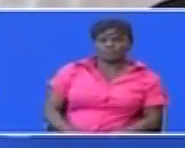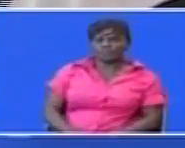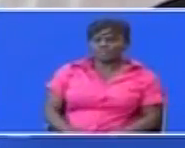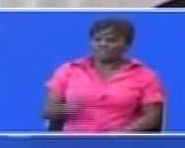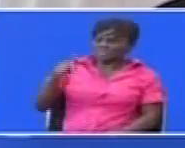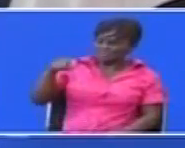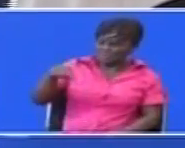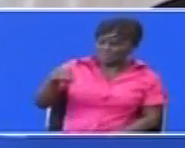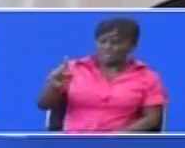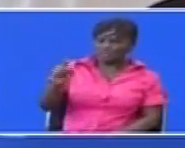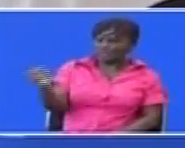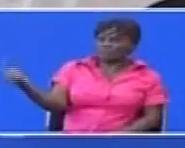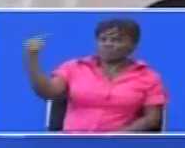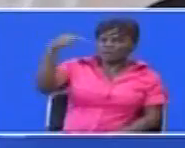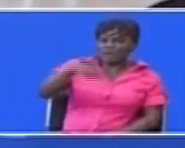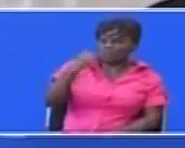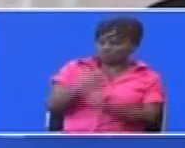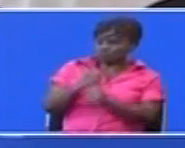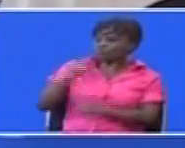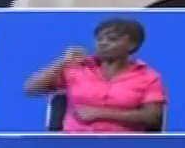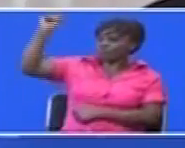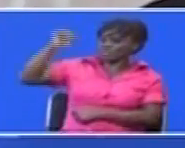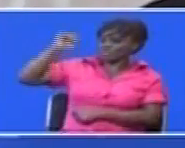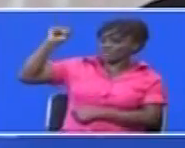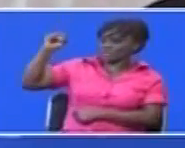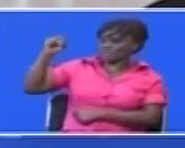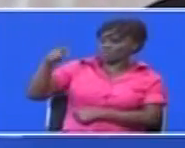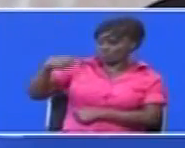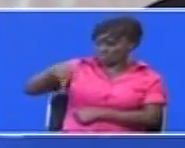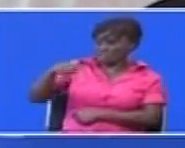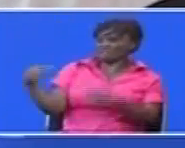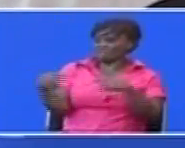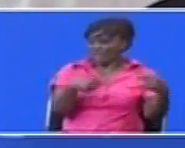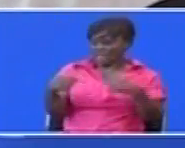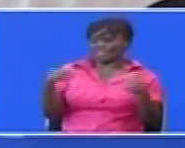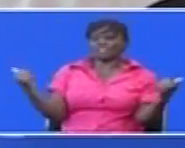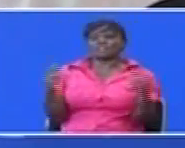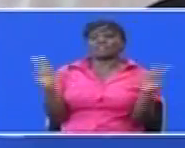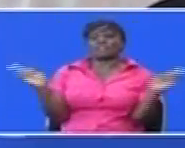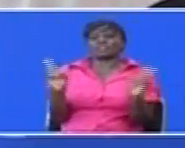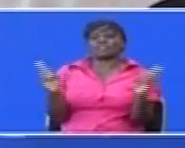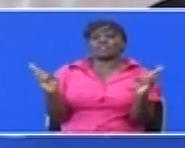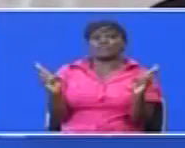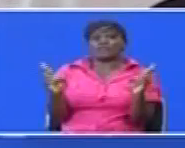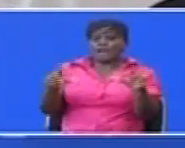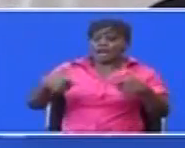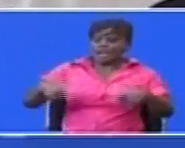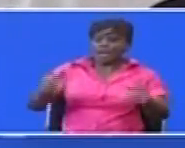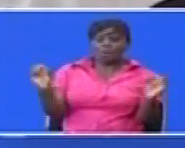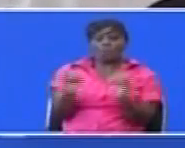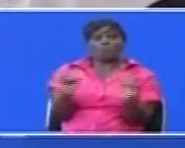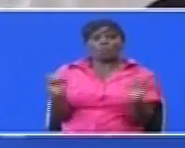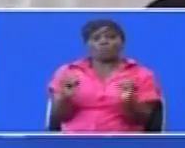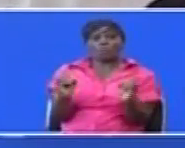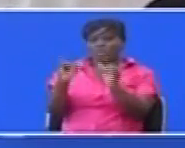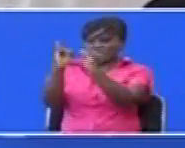Wewe kama mahali umetoka umekuja hapa kufanya siasa, tutapambana kisiasa. And we shall not allow an